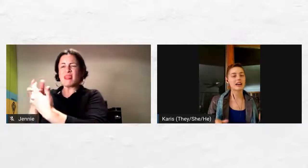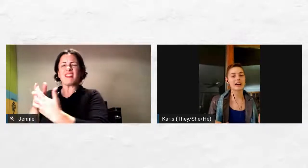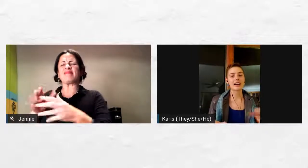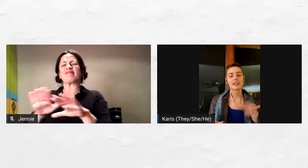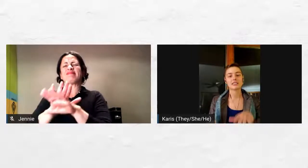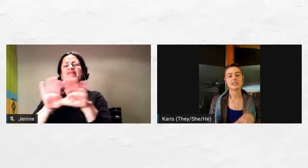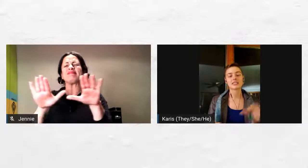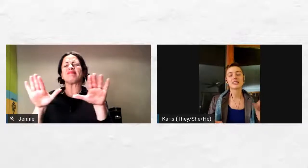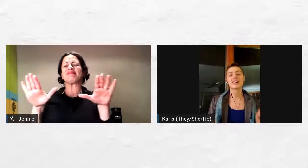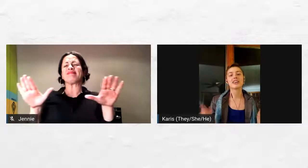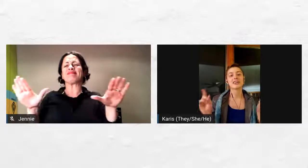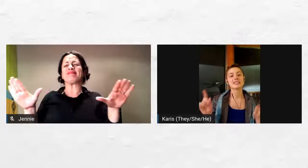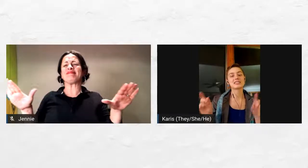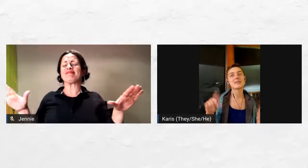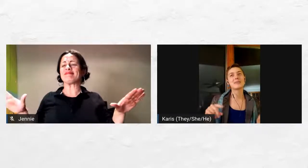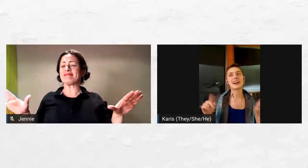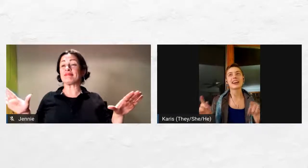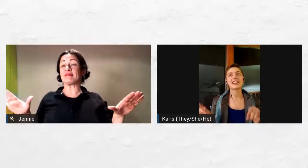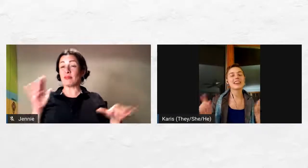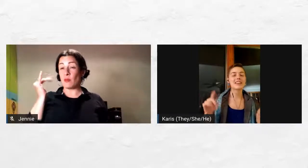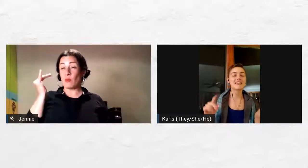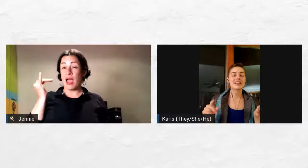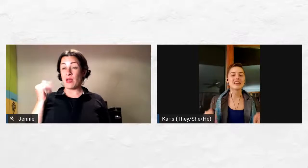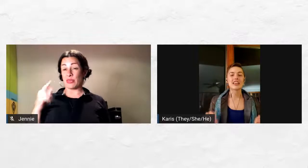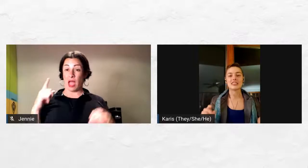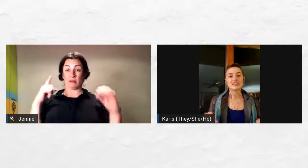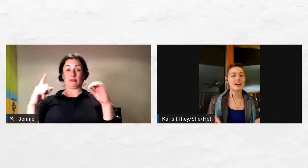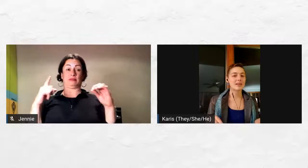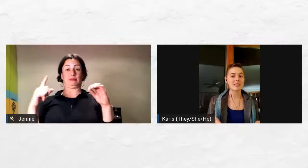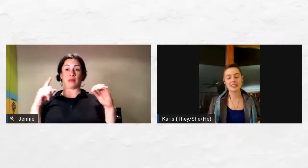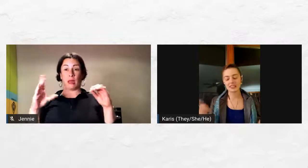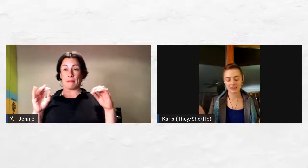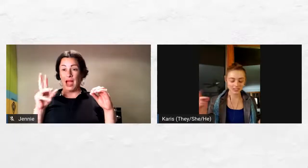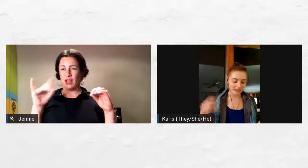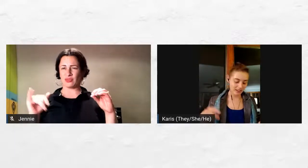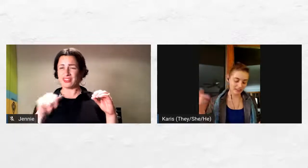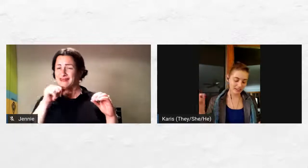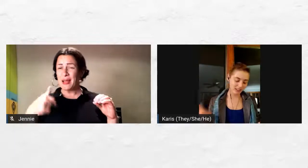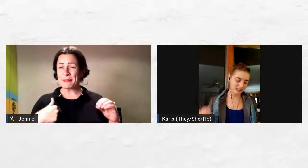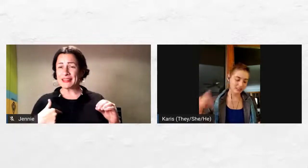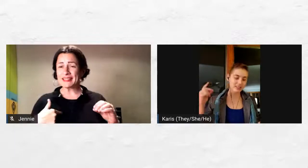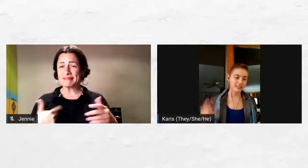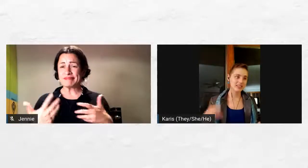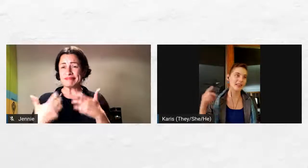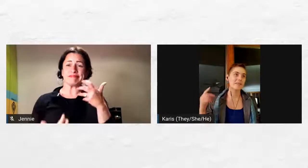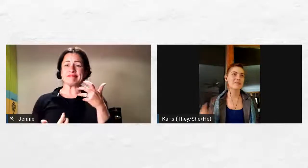these lines, 'cause the binary, it's not me.